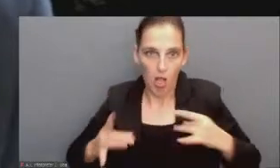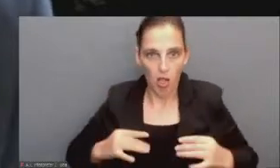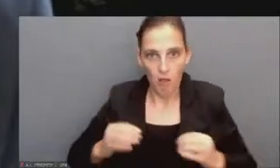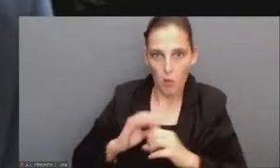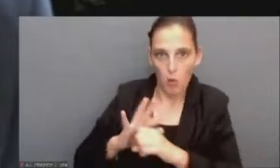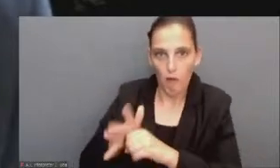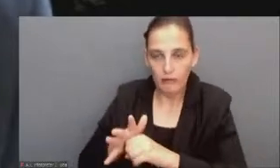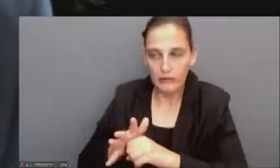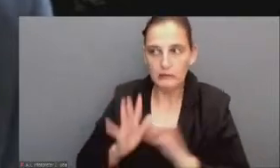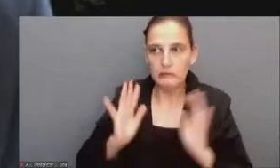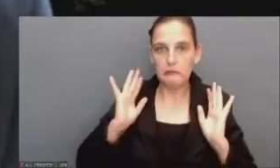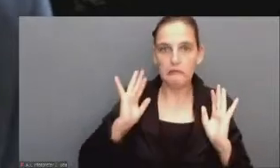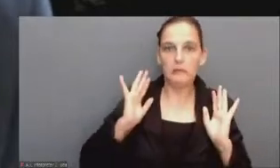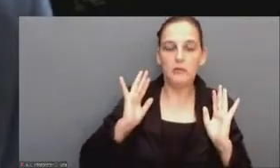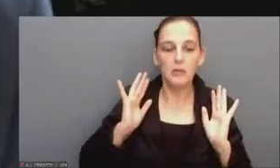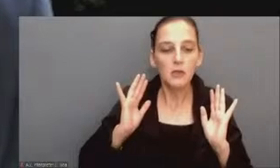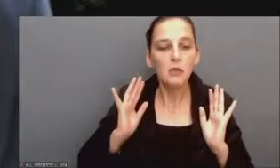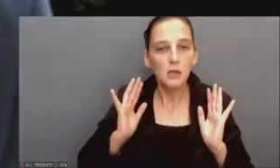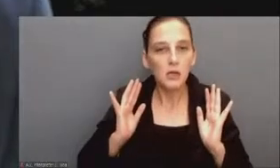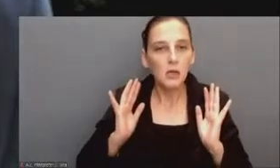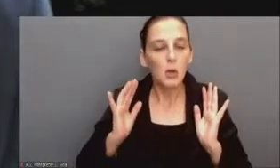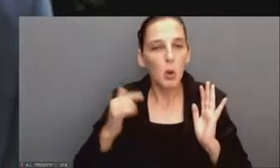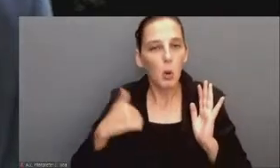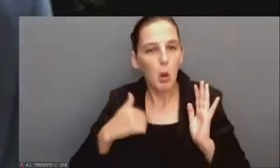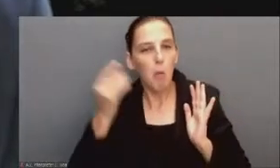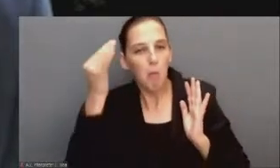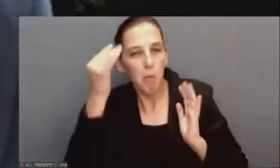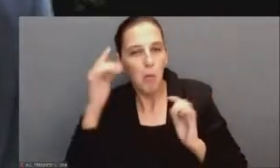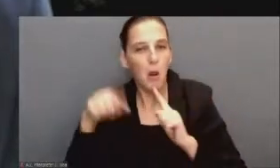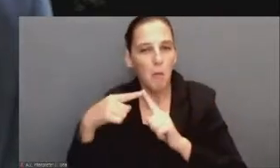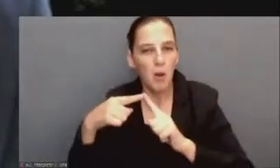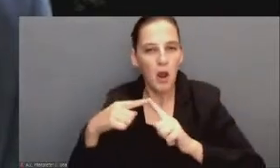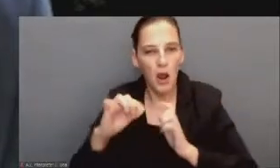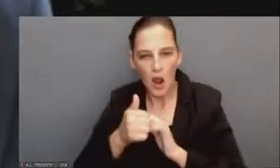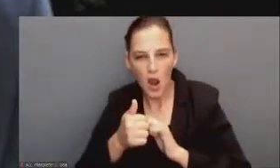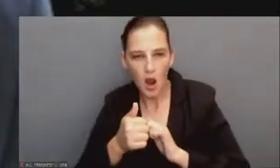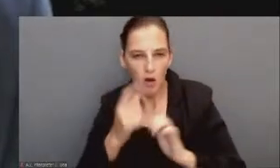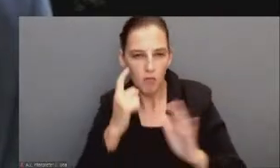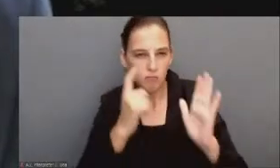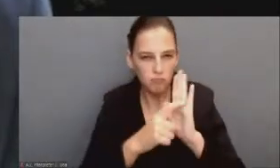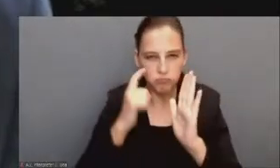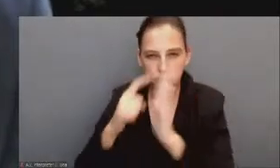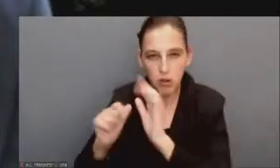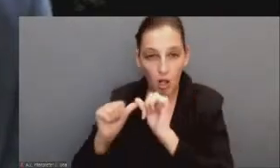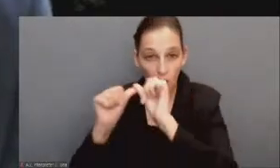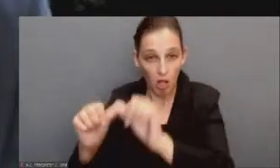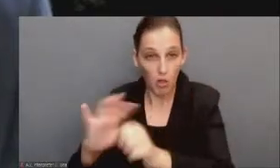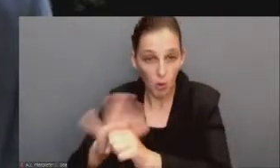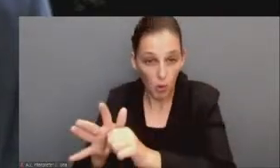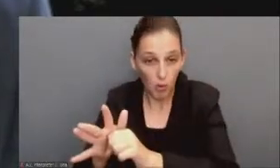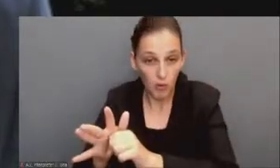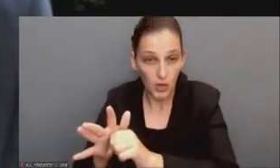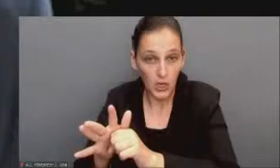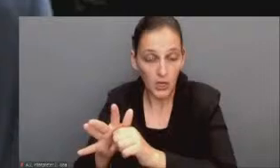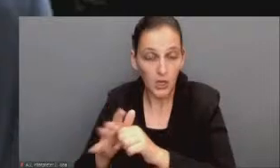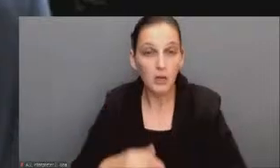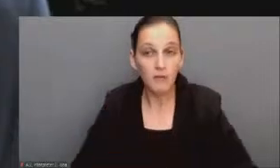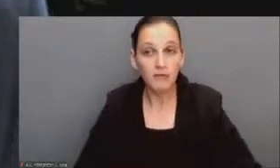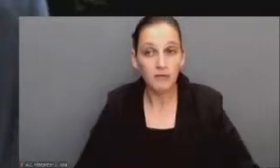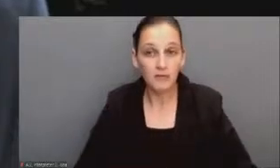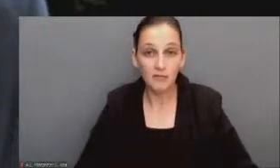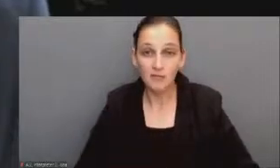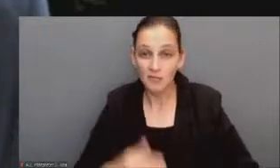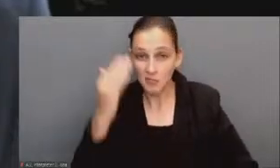about kind of researching long COVID, I just think it's useful to recognize that some people didn't